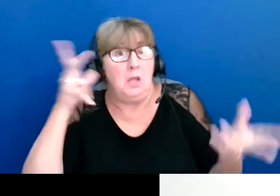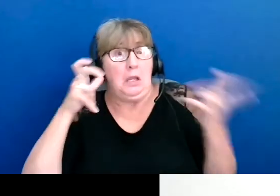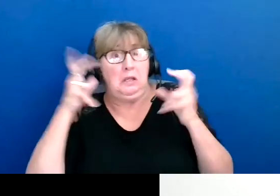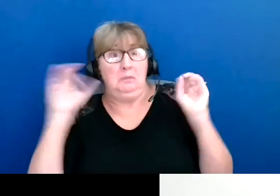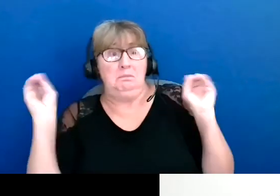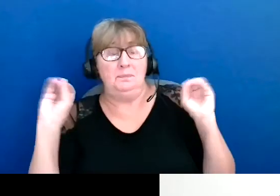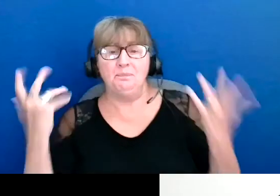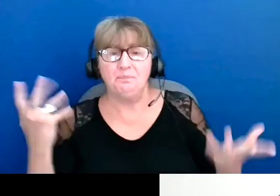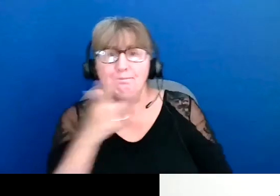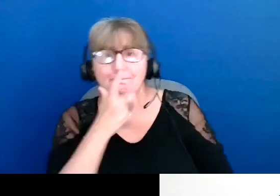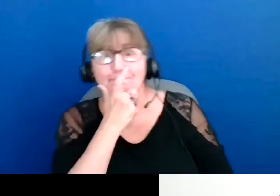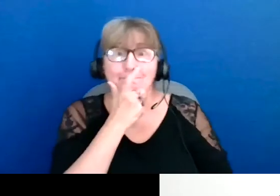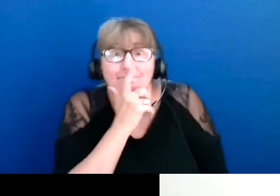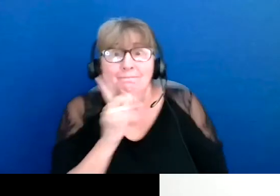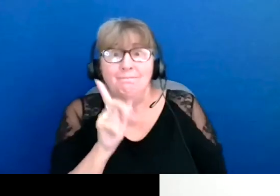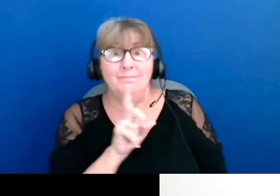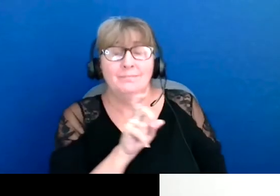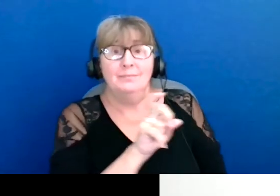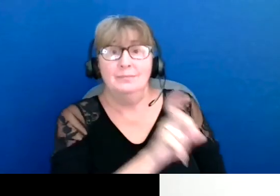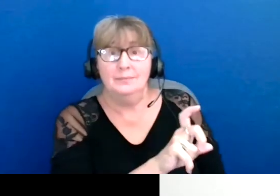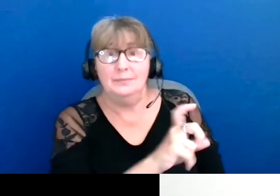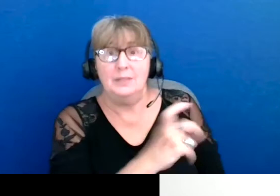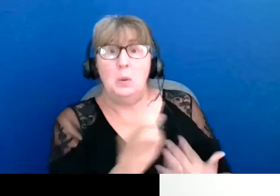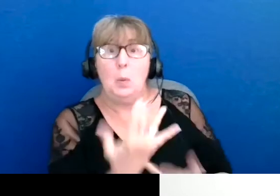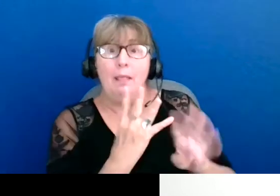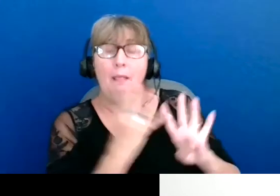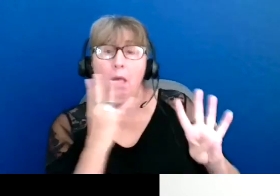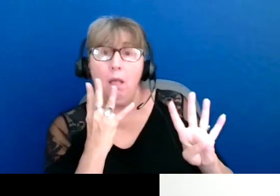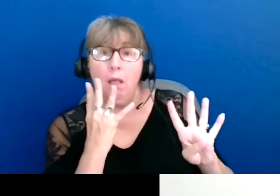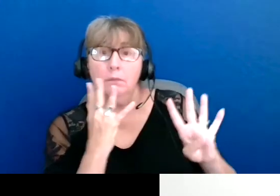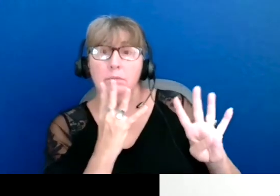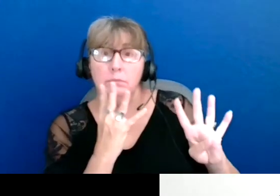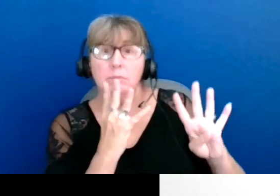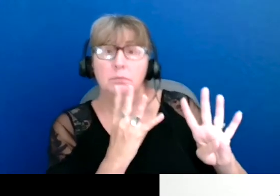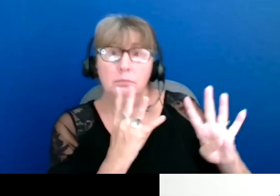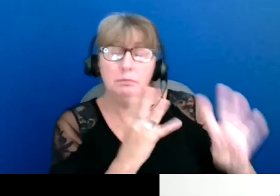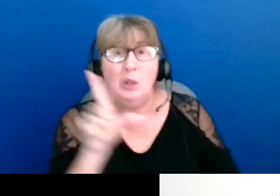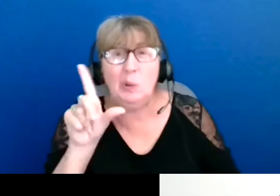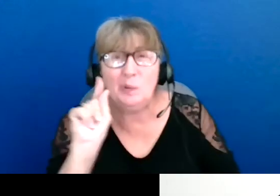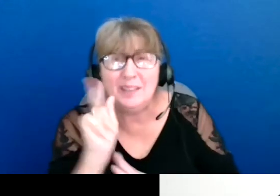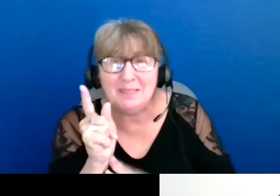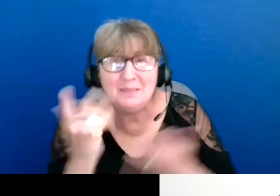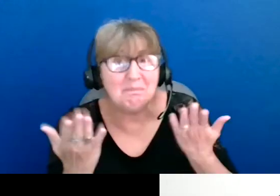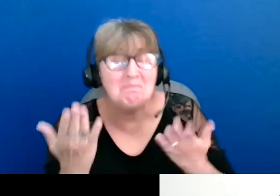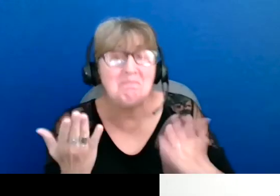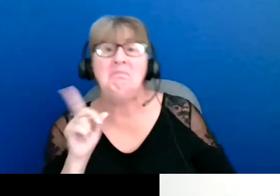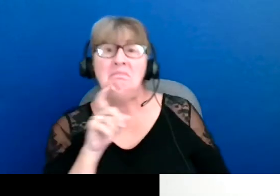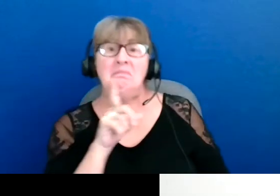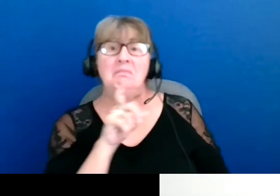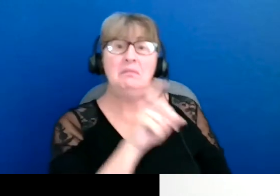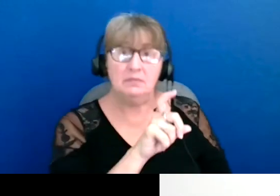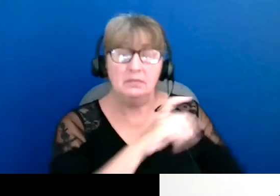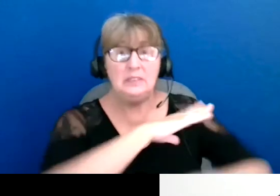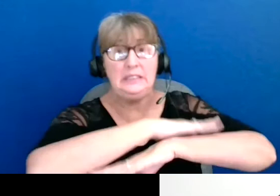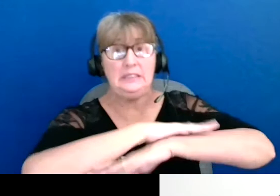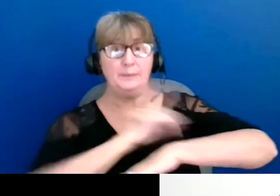So I would pick a station at random, wait in line, sometimes 20 minutes, finally get up to the counter. I'd